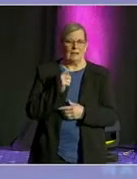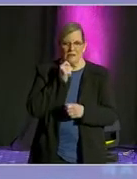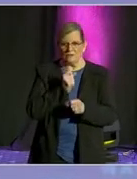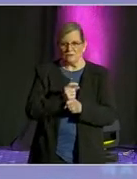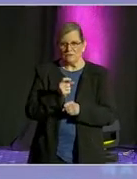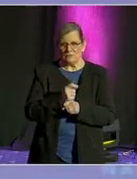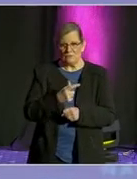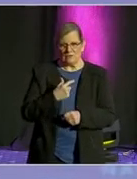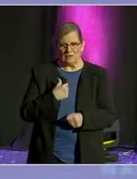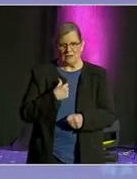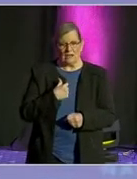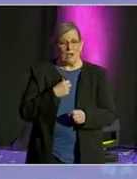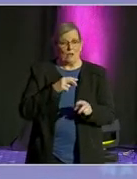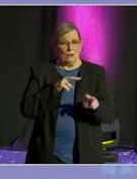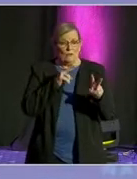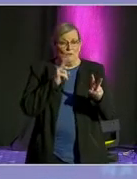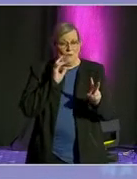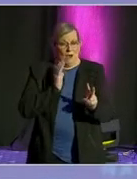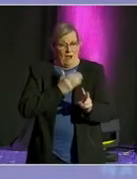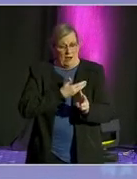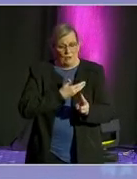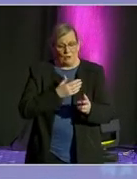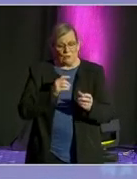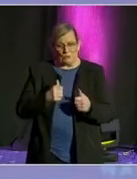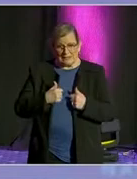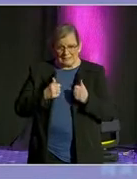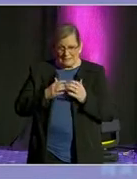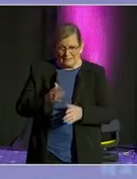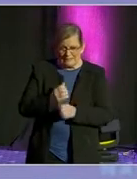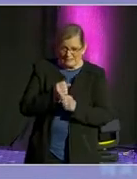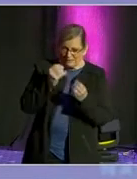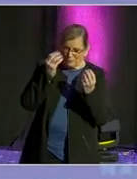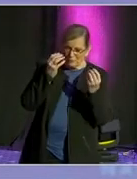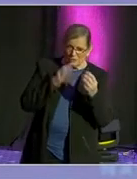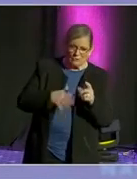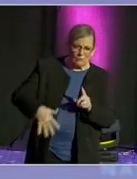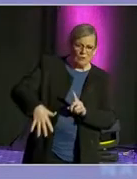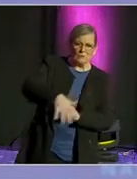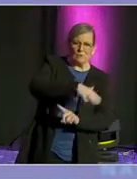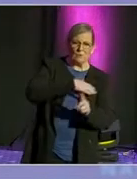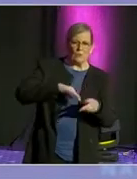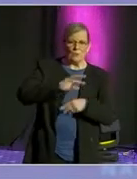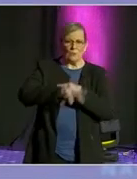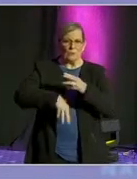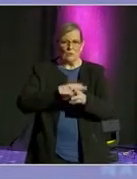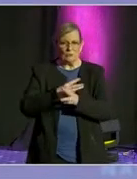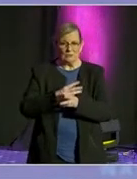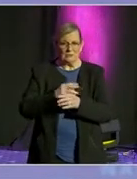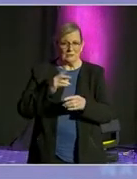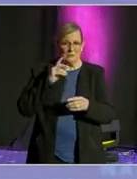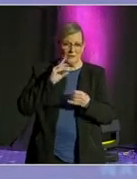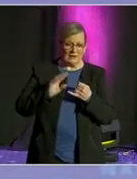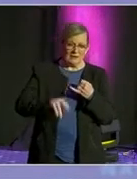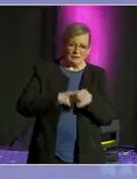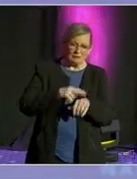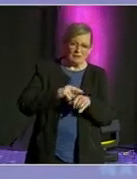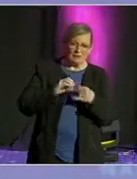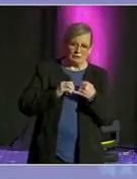our residents and visitors to join us from around the world virtually this year for the National Cherry Blossom Festival. Thank